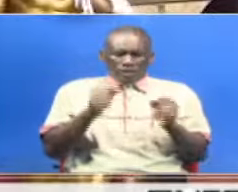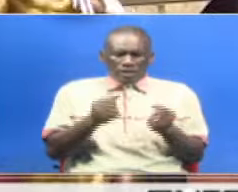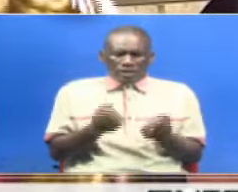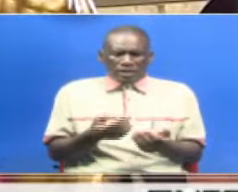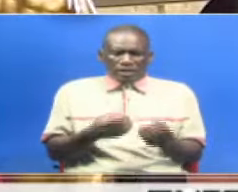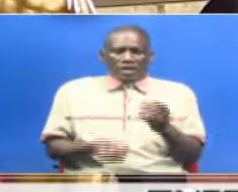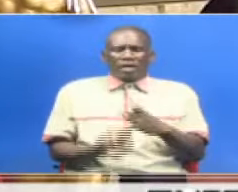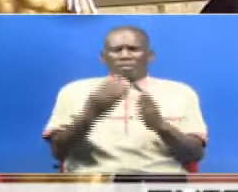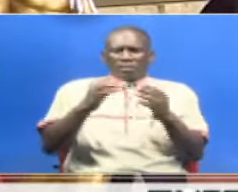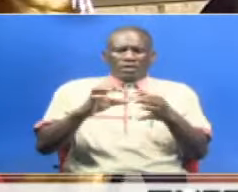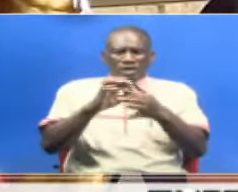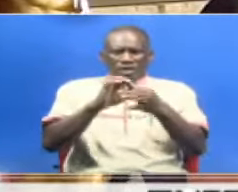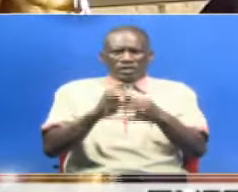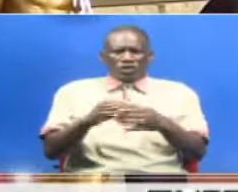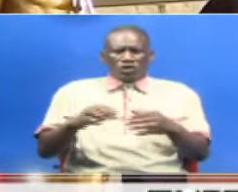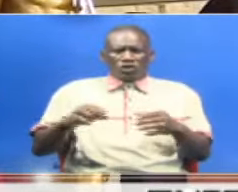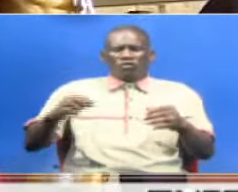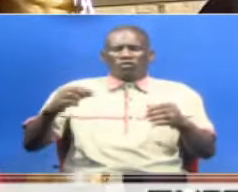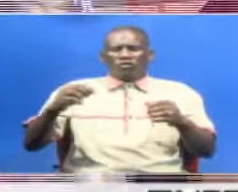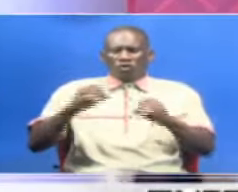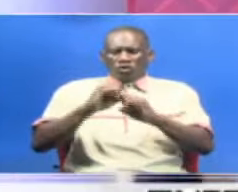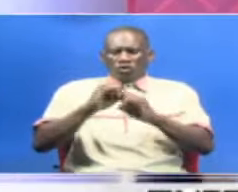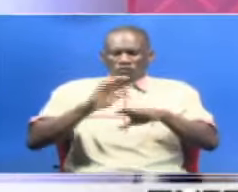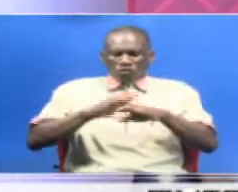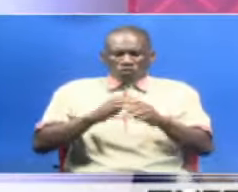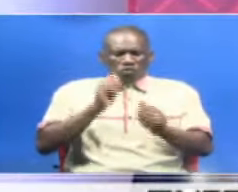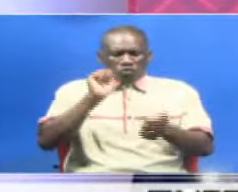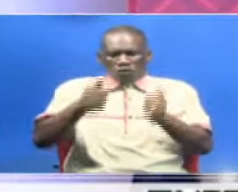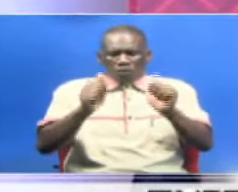of clean athletes who are able to